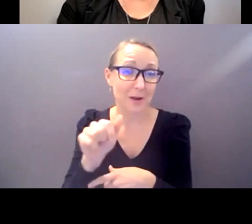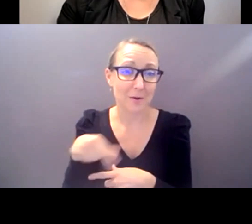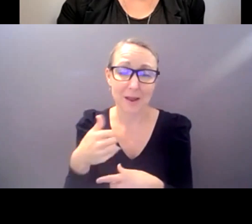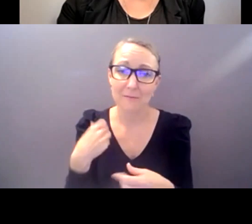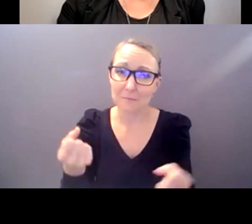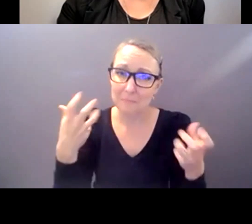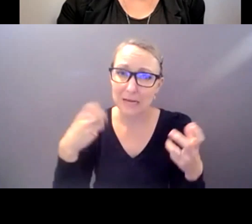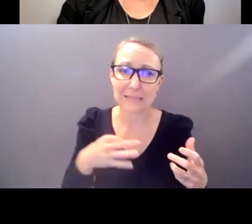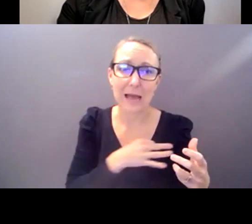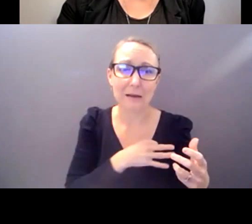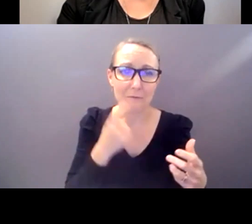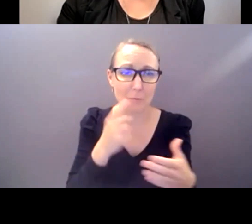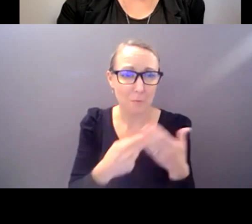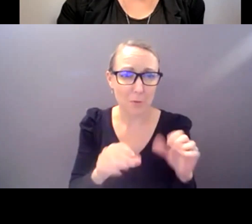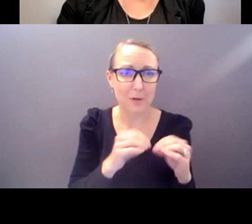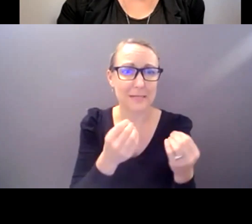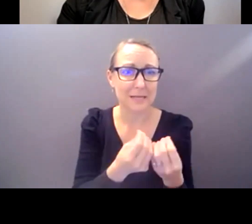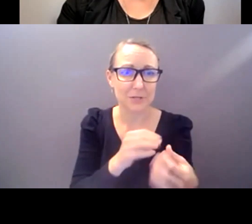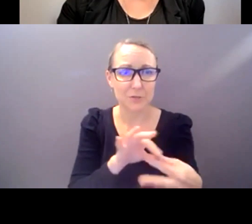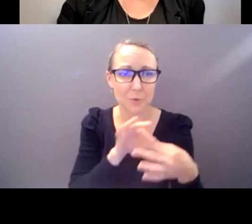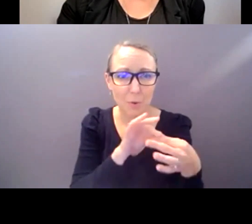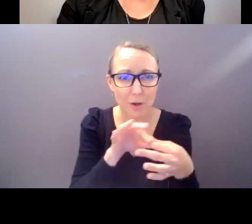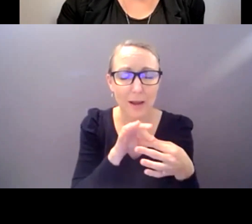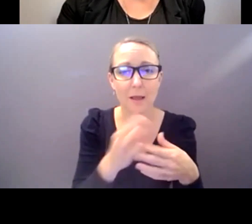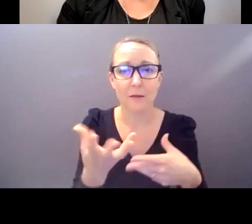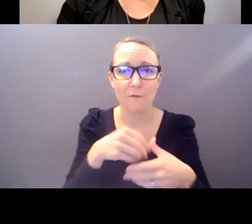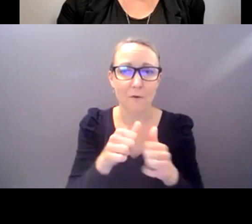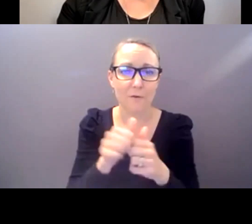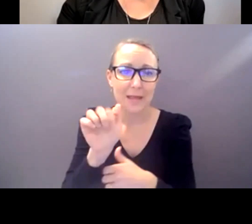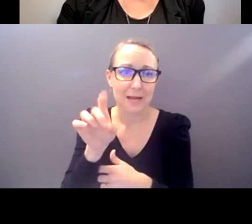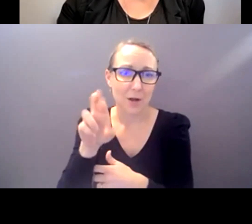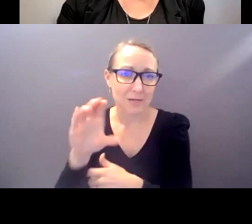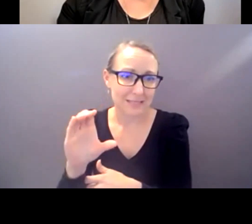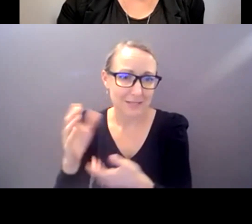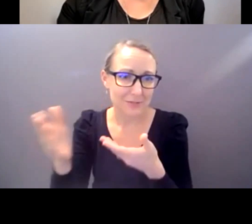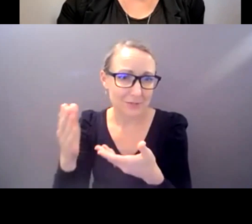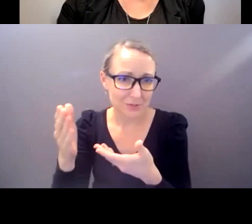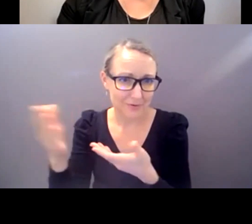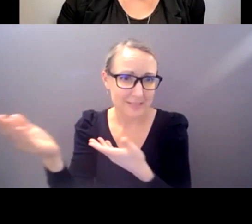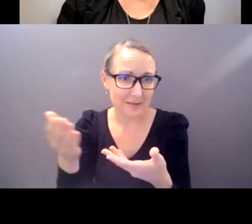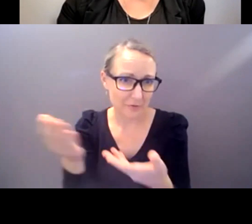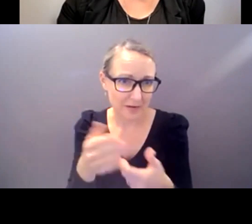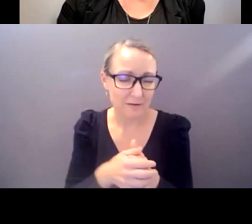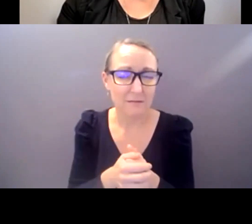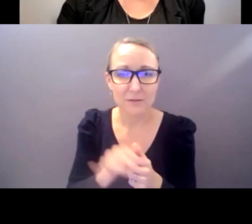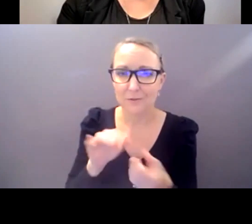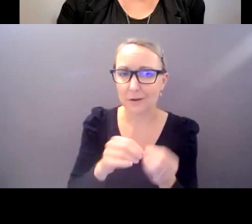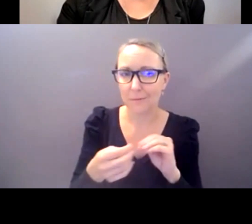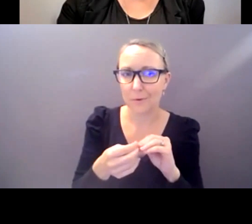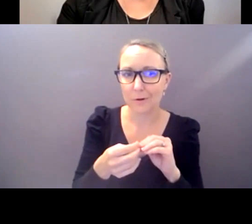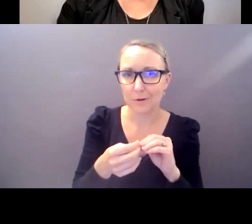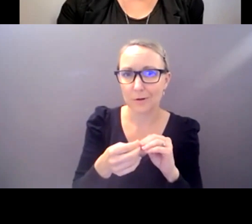of our organizations coordinating, involved in ADRC service delivery. So that number is close to